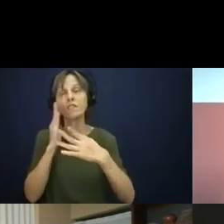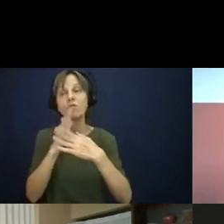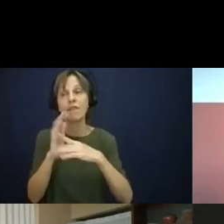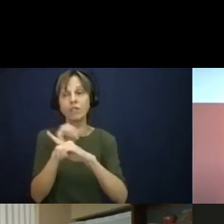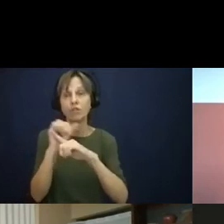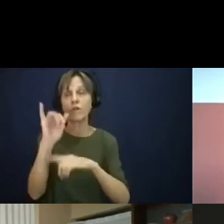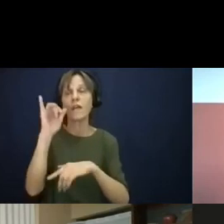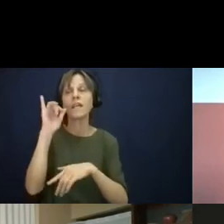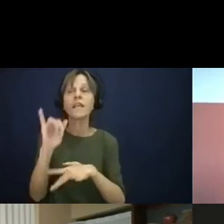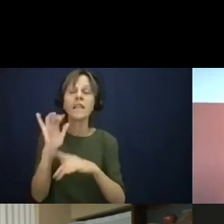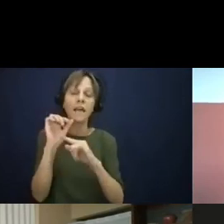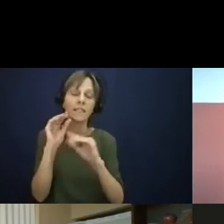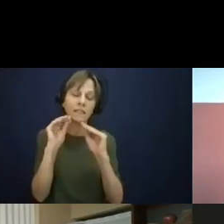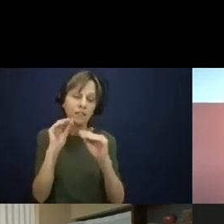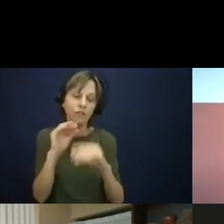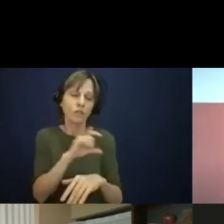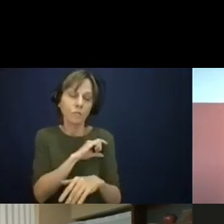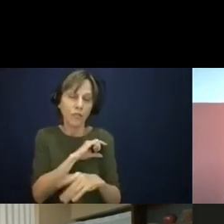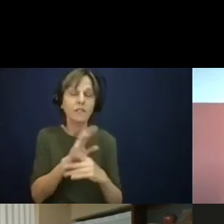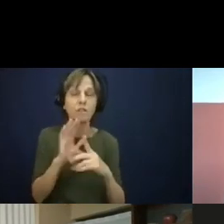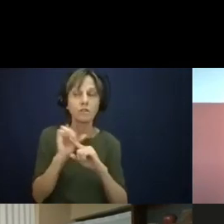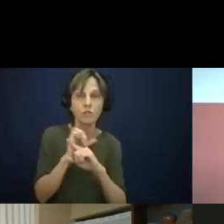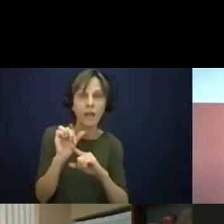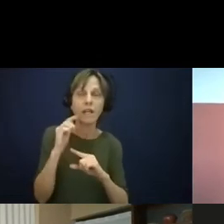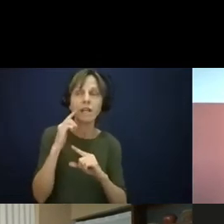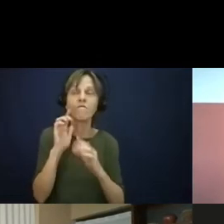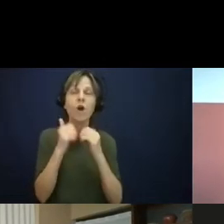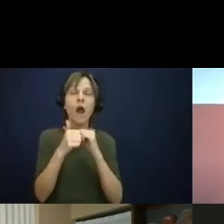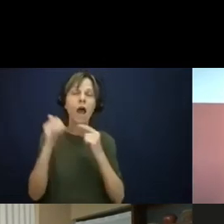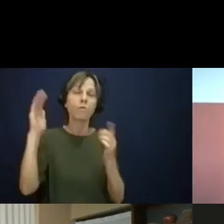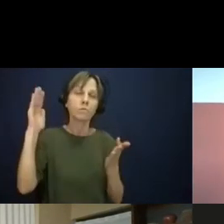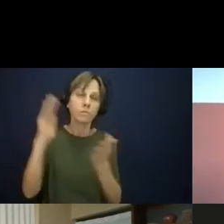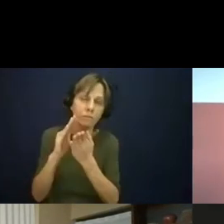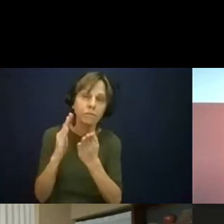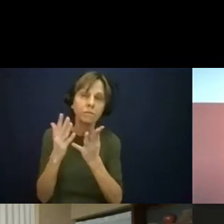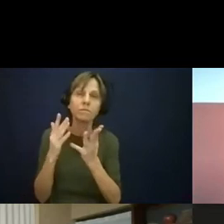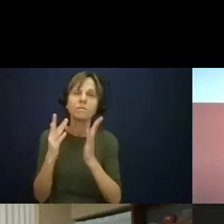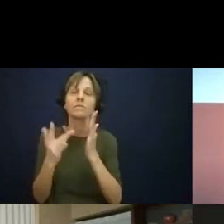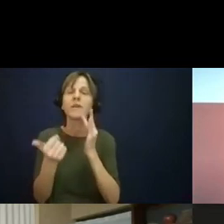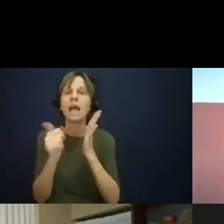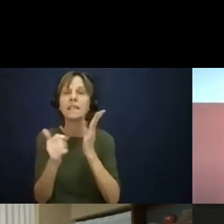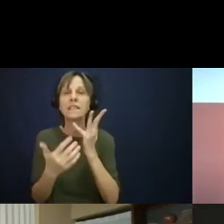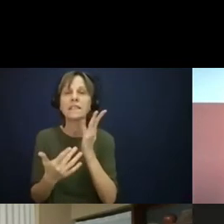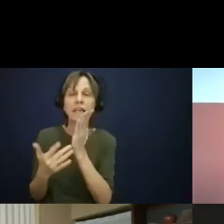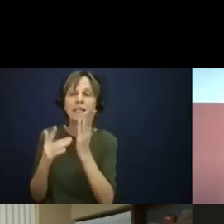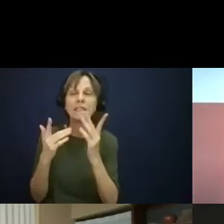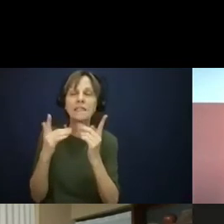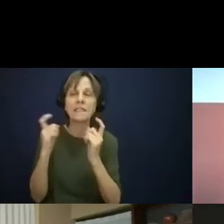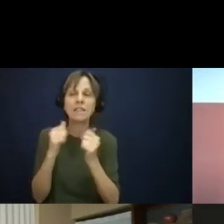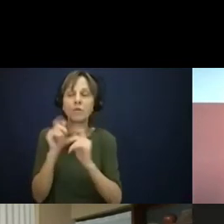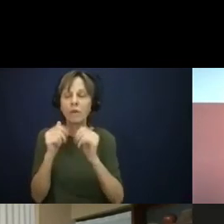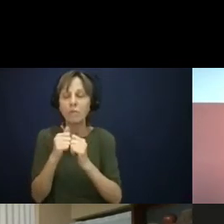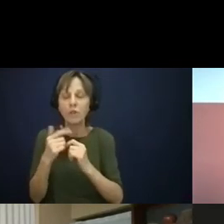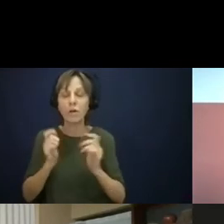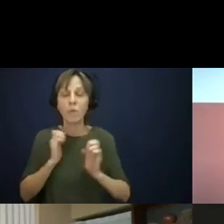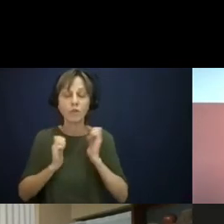on crisis communications and de-escalation techniques when dealing with people of emotional crisis. That took 3 years to